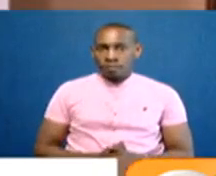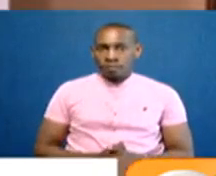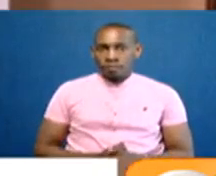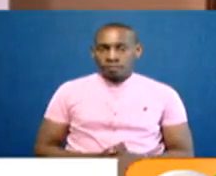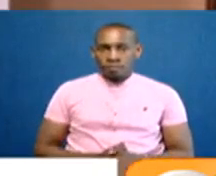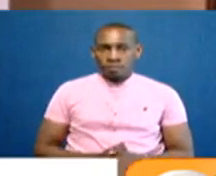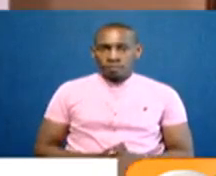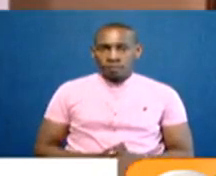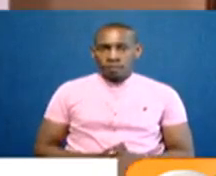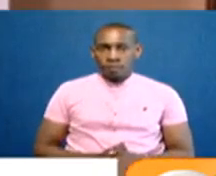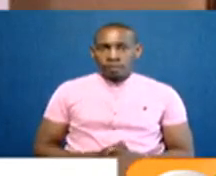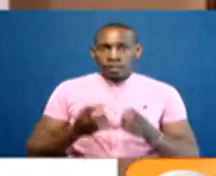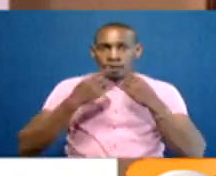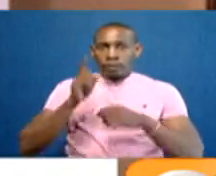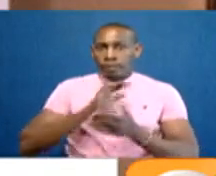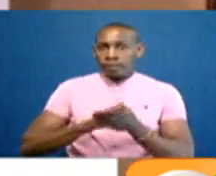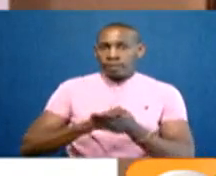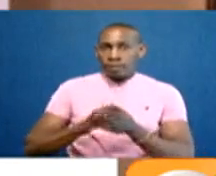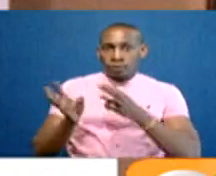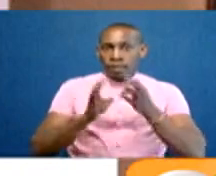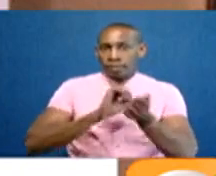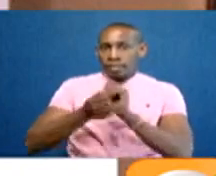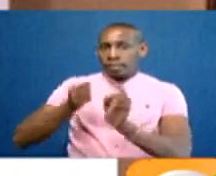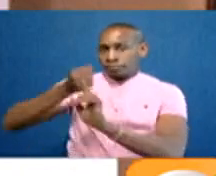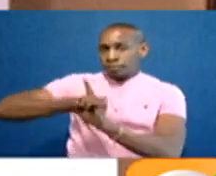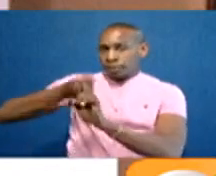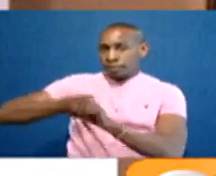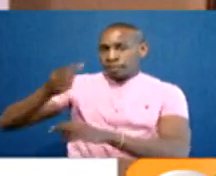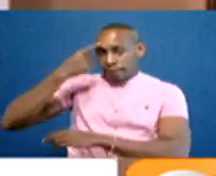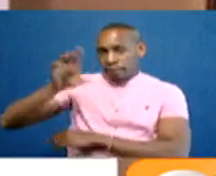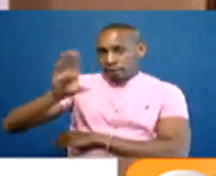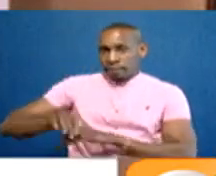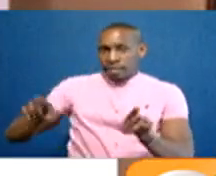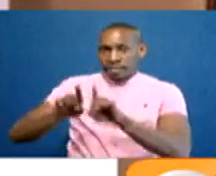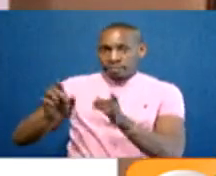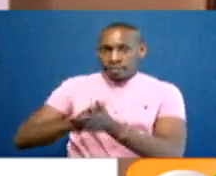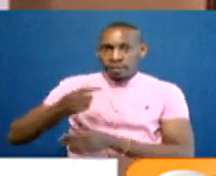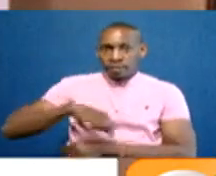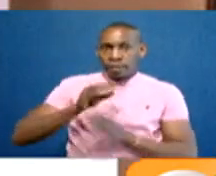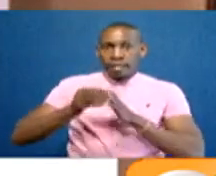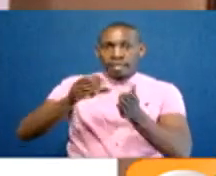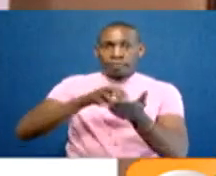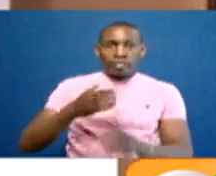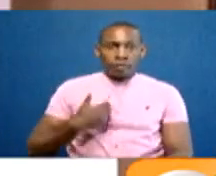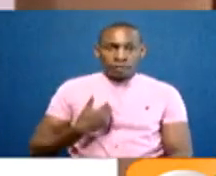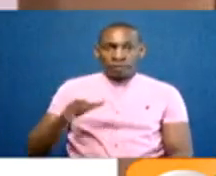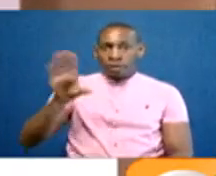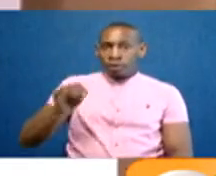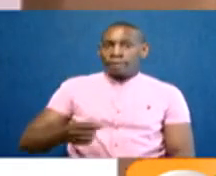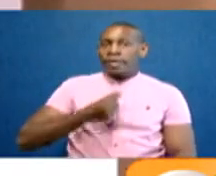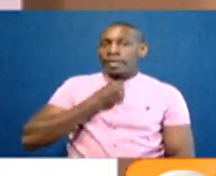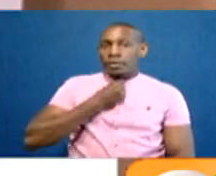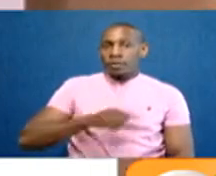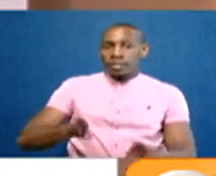and I've been named the climate change champions for Africa. We also have the leading position in the African